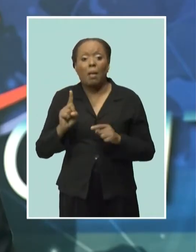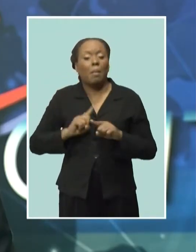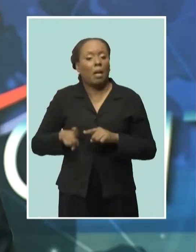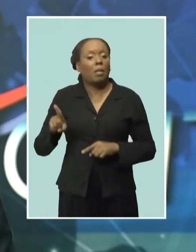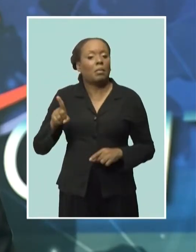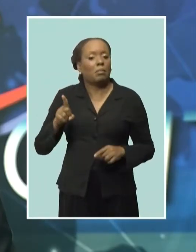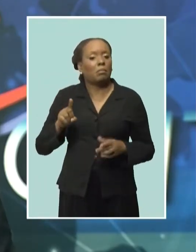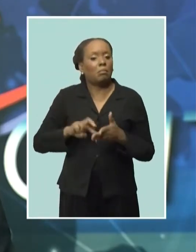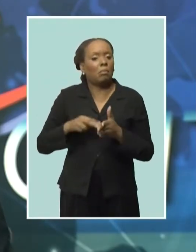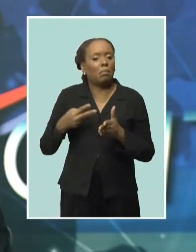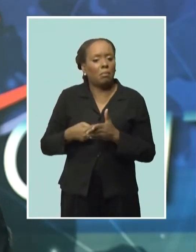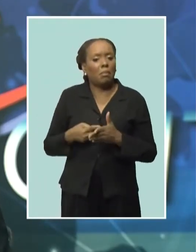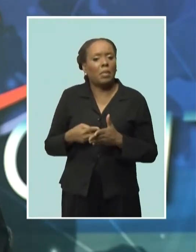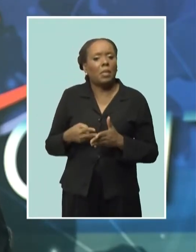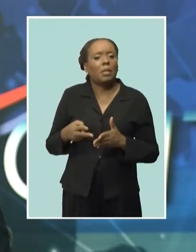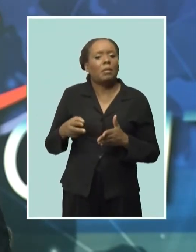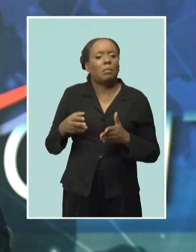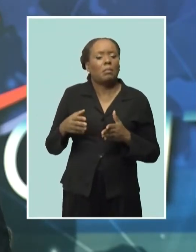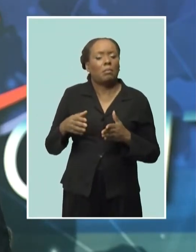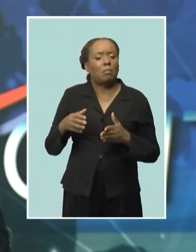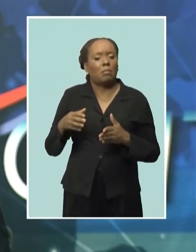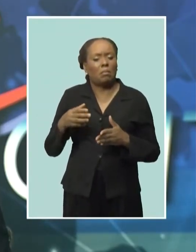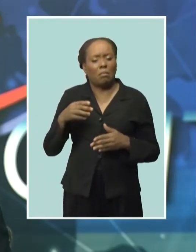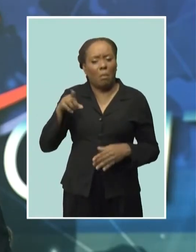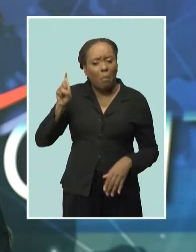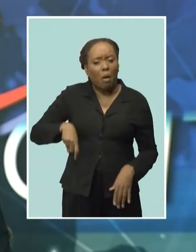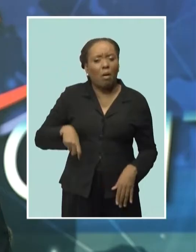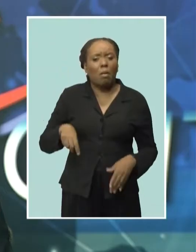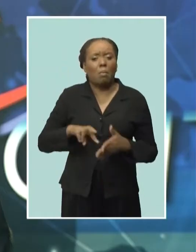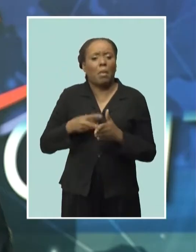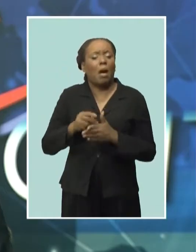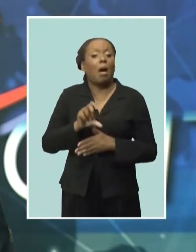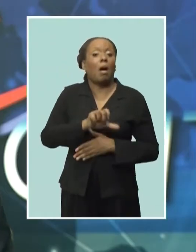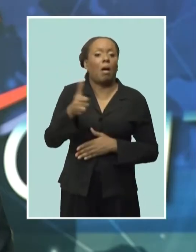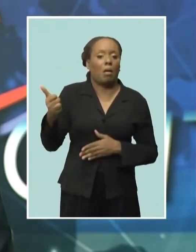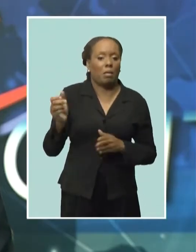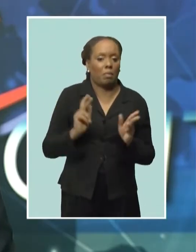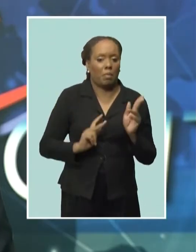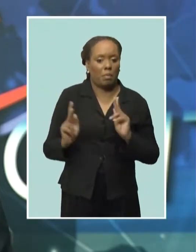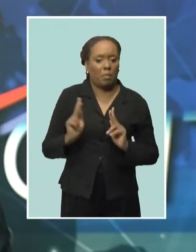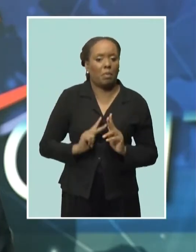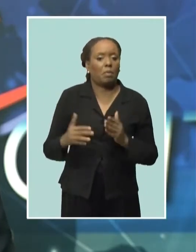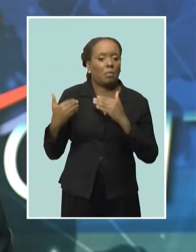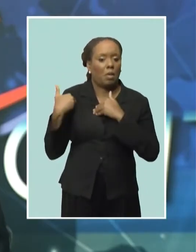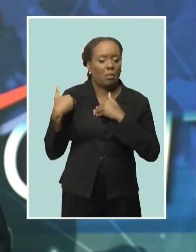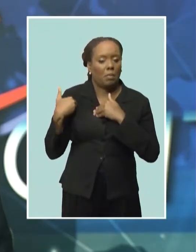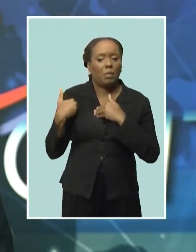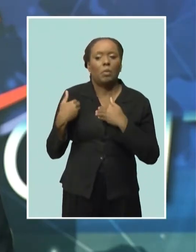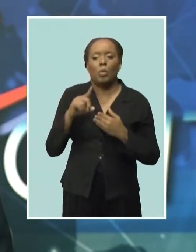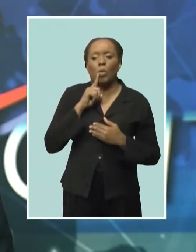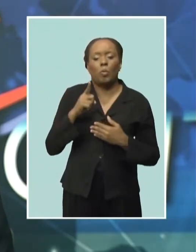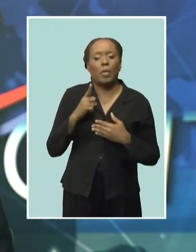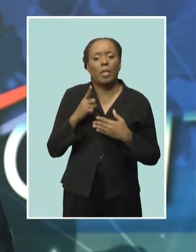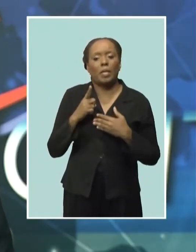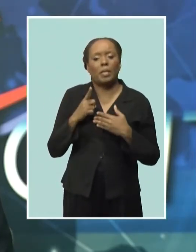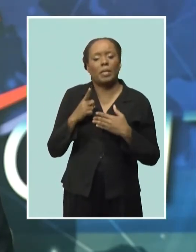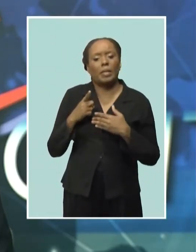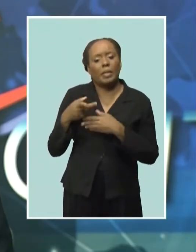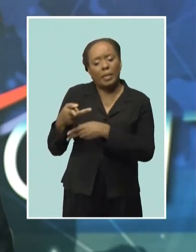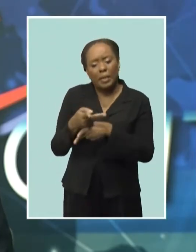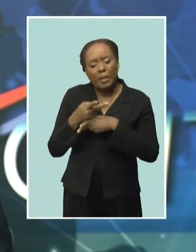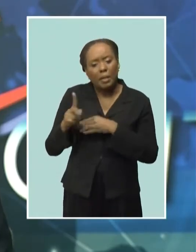reporting spreads that burden across to other people who should have the child's best interest at heart. The list